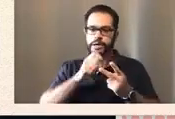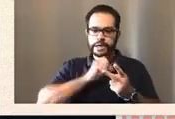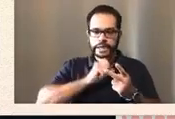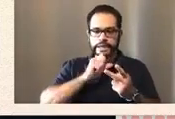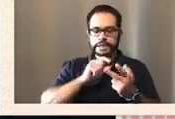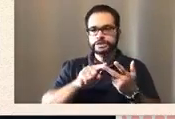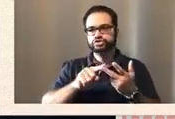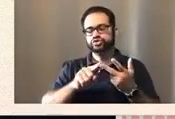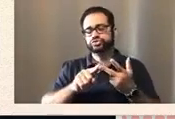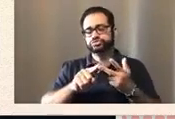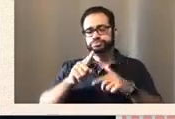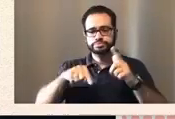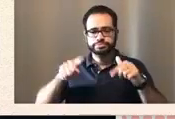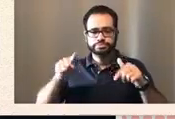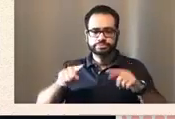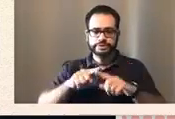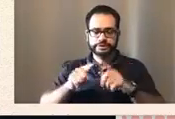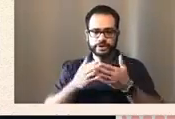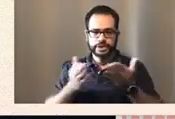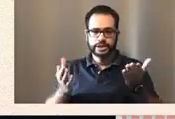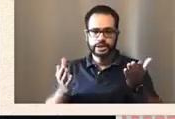different variables as well.